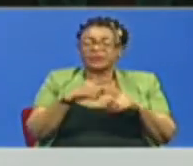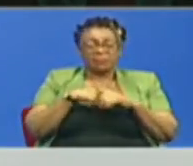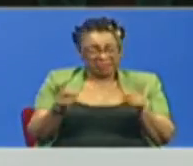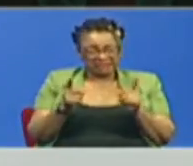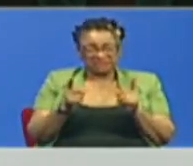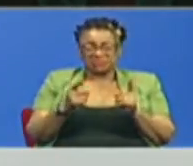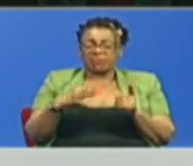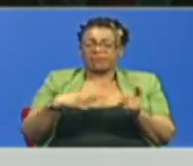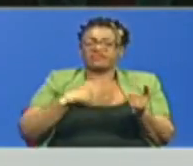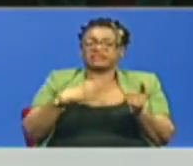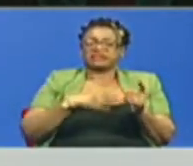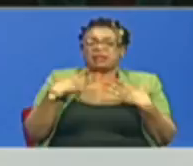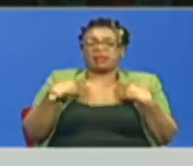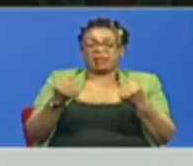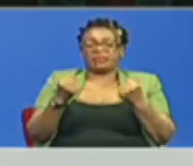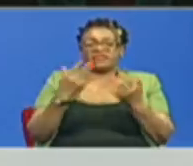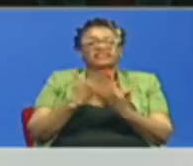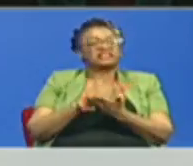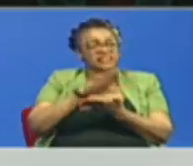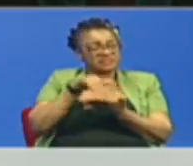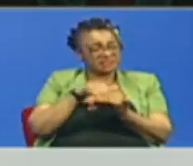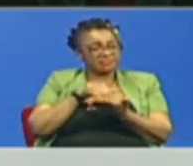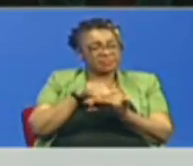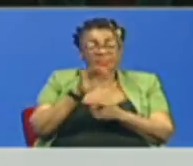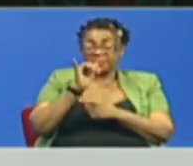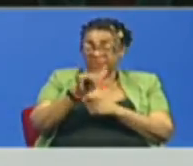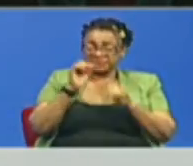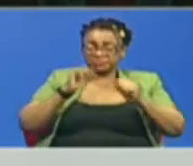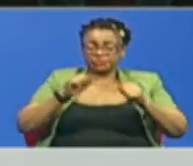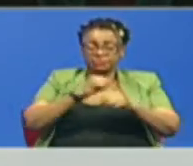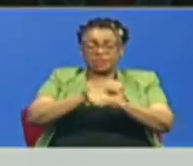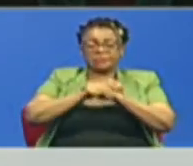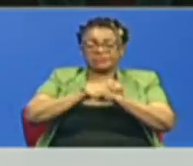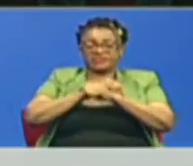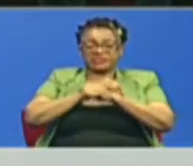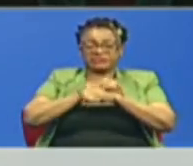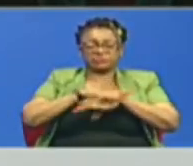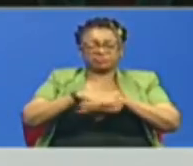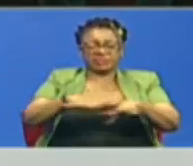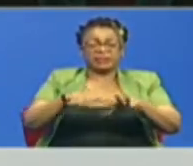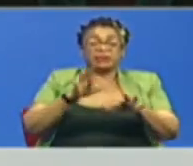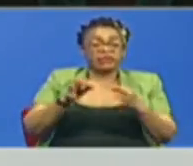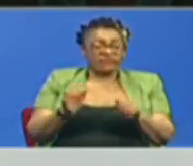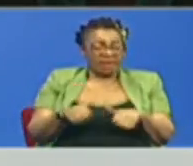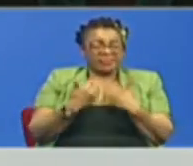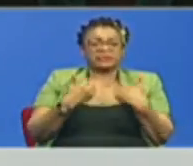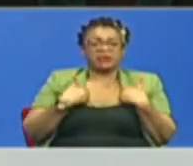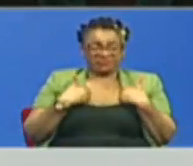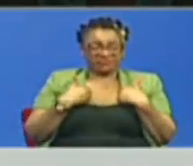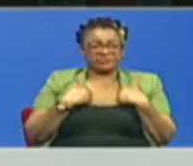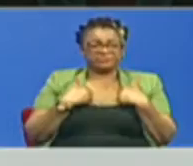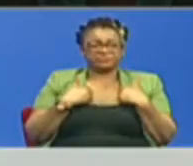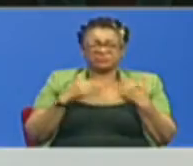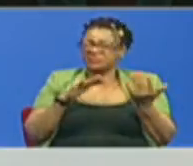facility. You know, this will prevent the spread of the virus in case you have it. On average, it takes